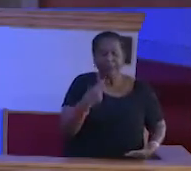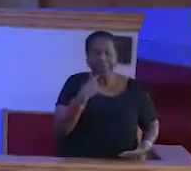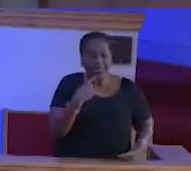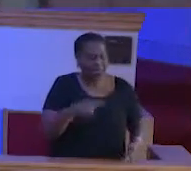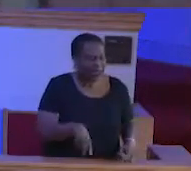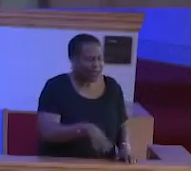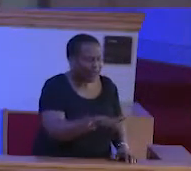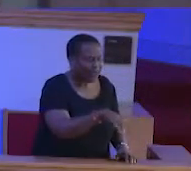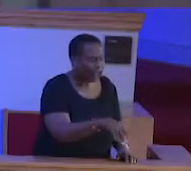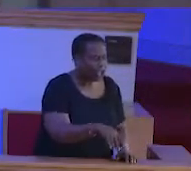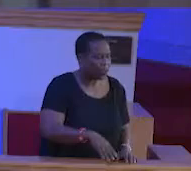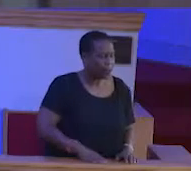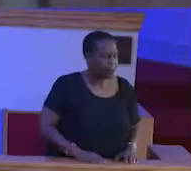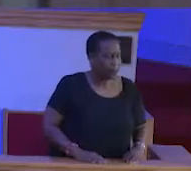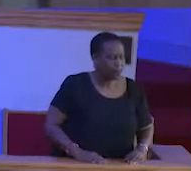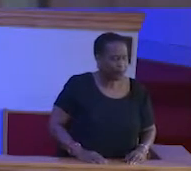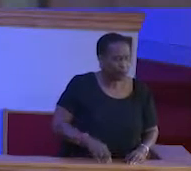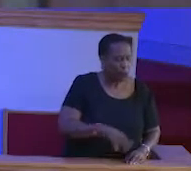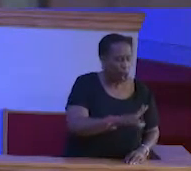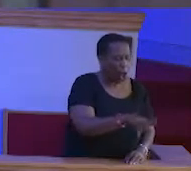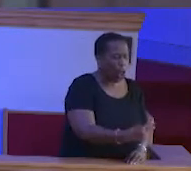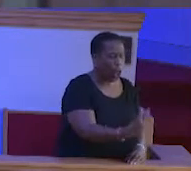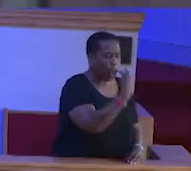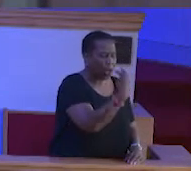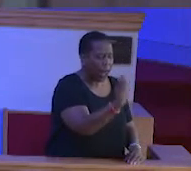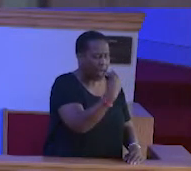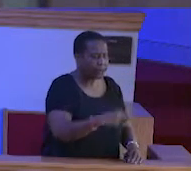look at us.